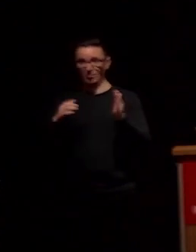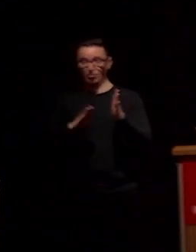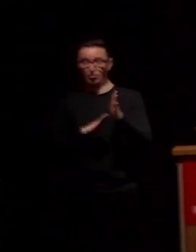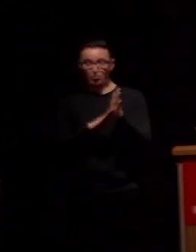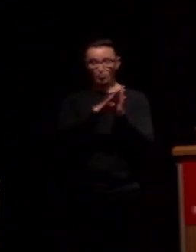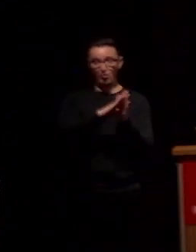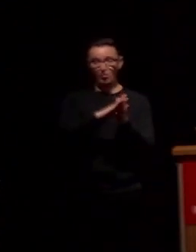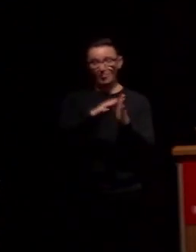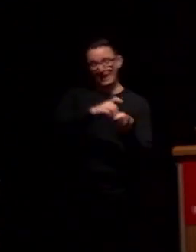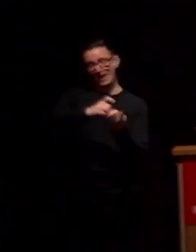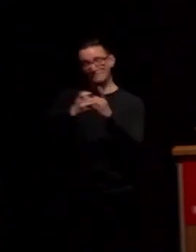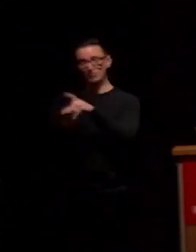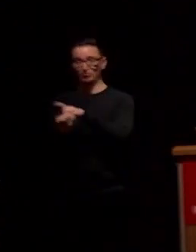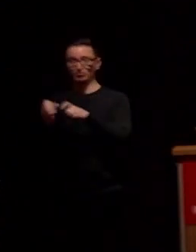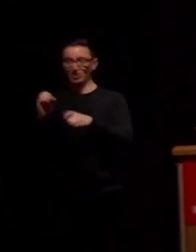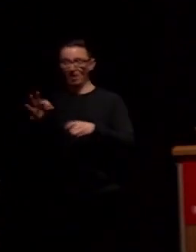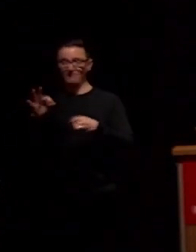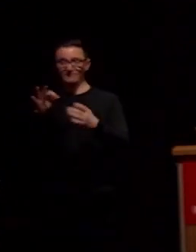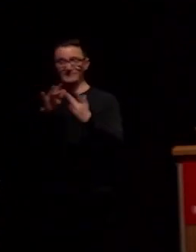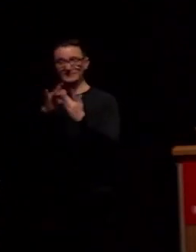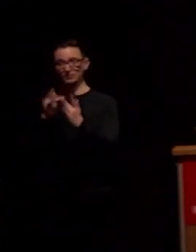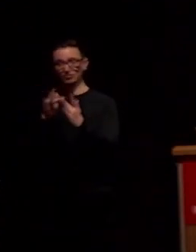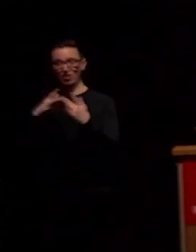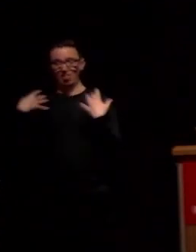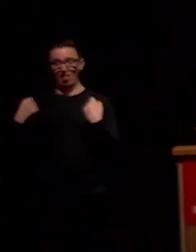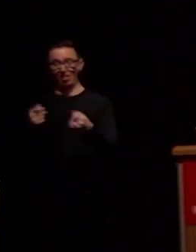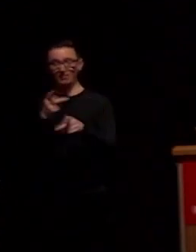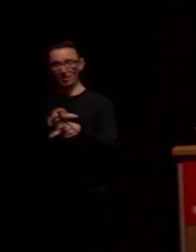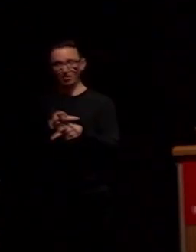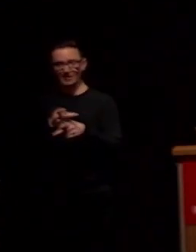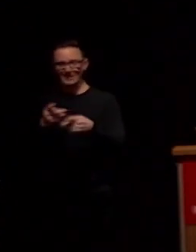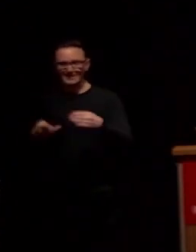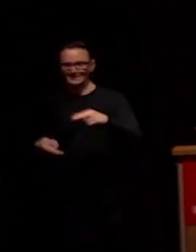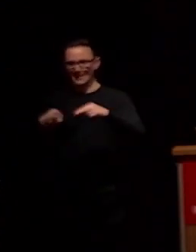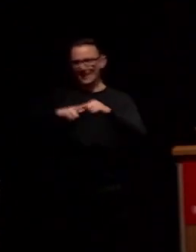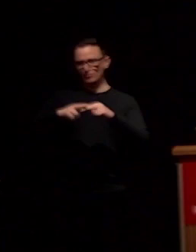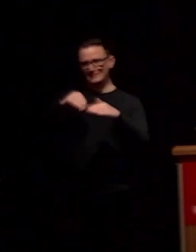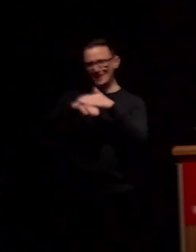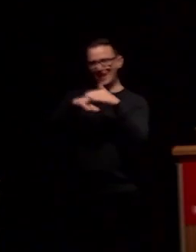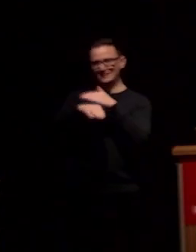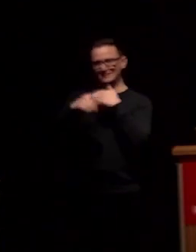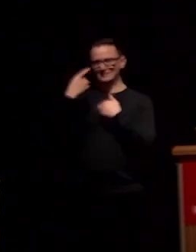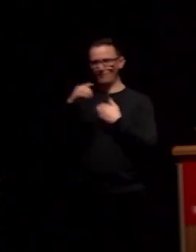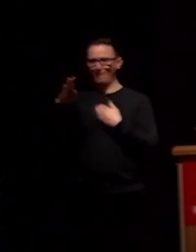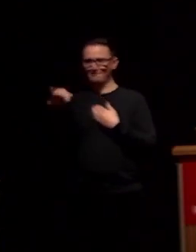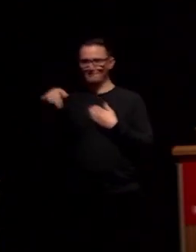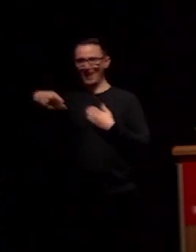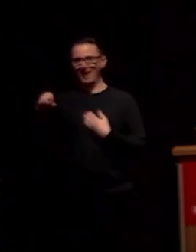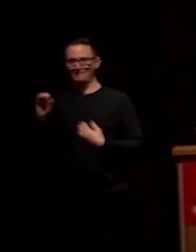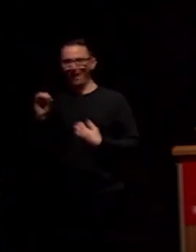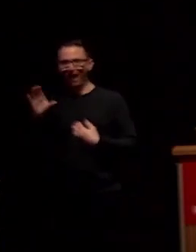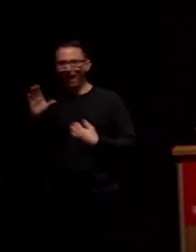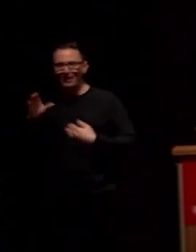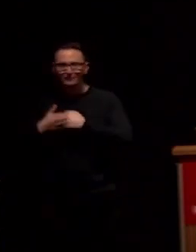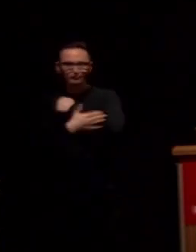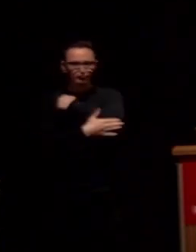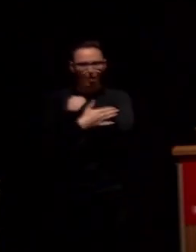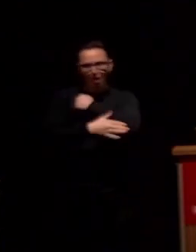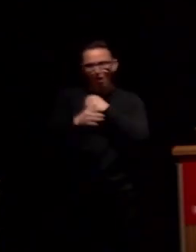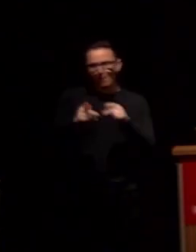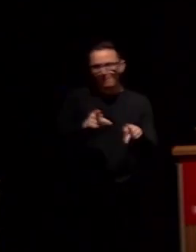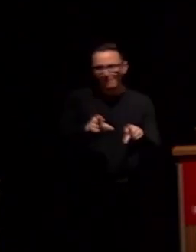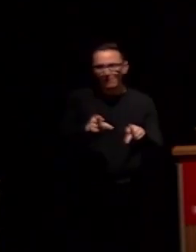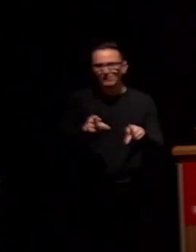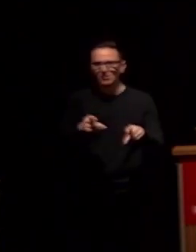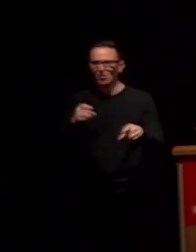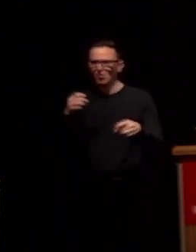mental health care is increasing access for BIPOC folks, LGBTQ folks, rural folks, people in other communities where there are